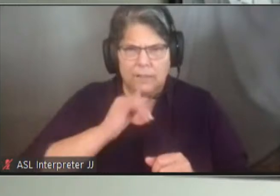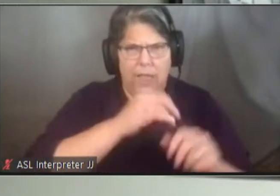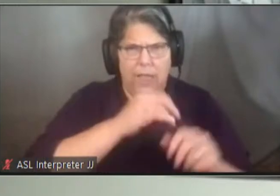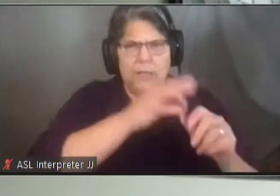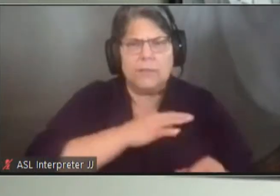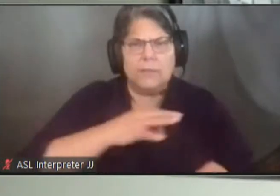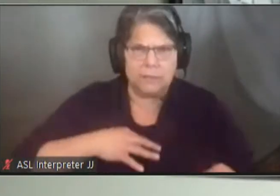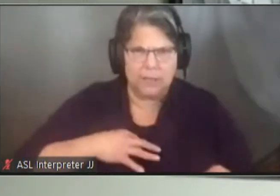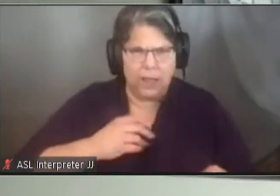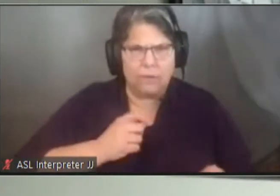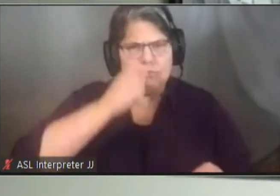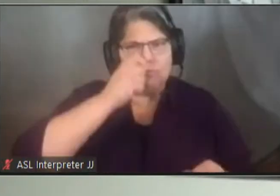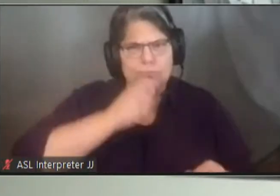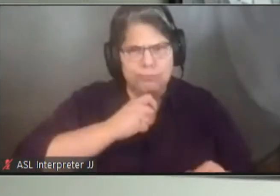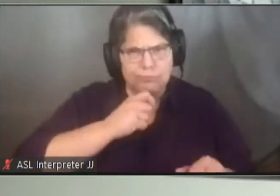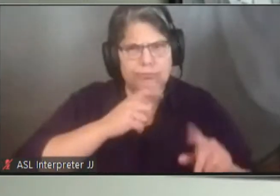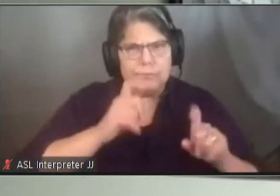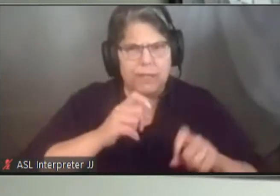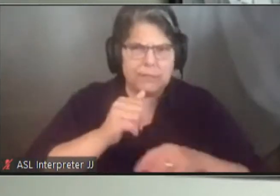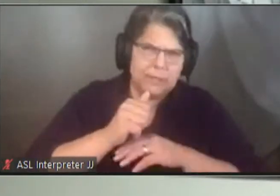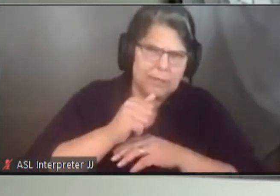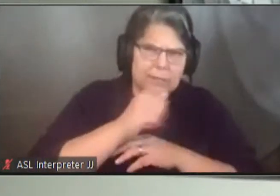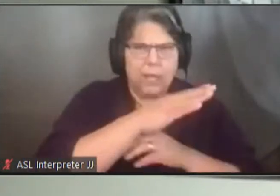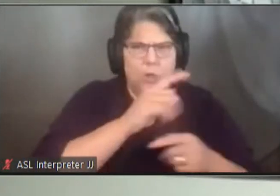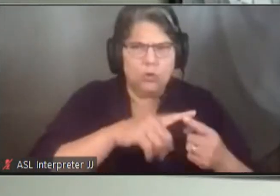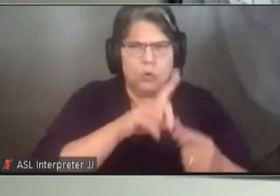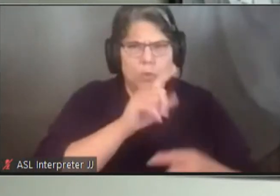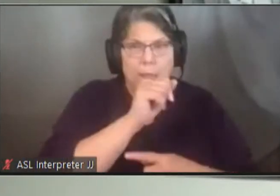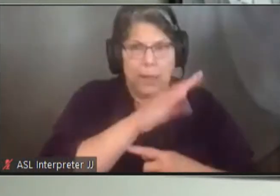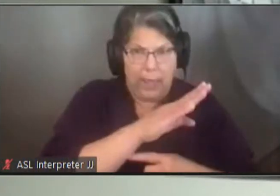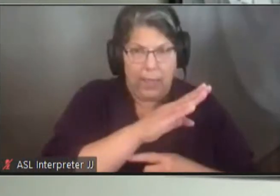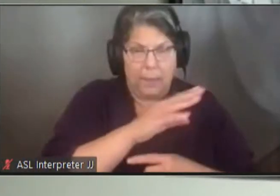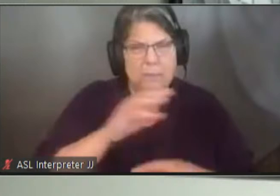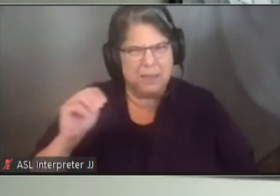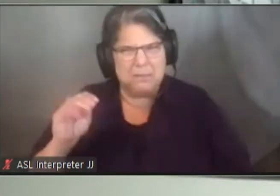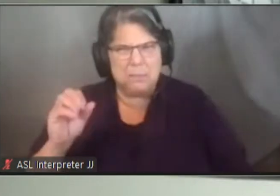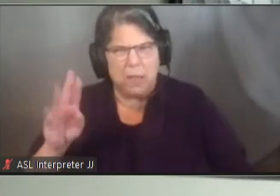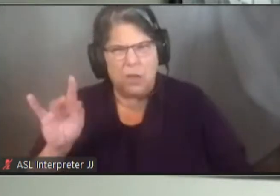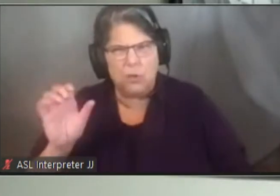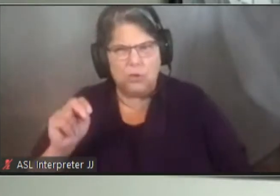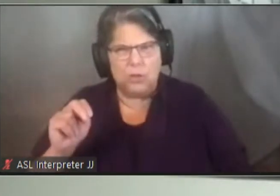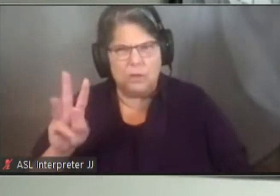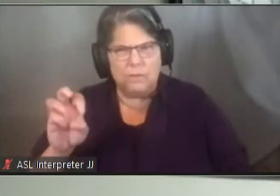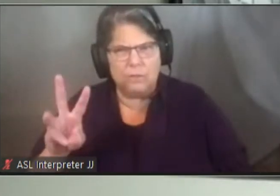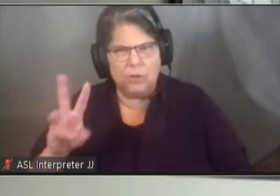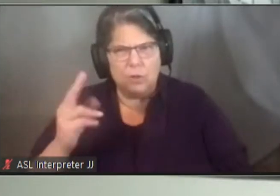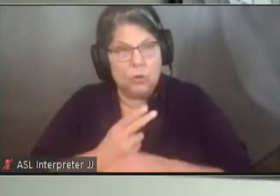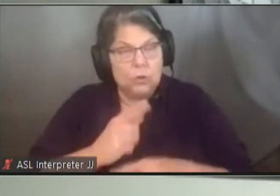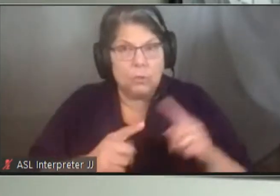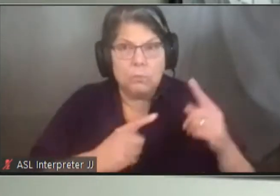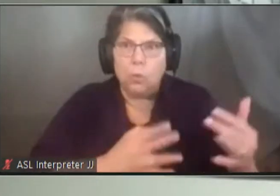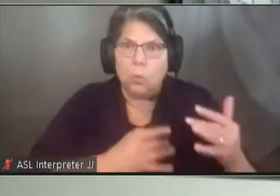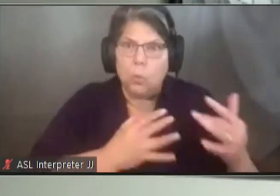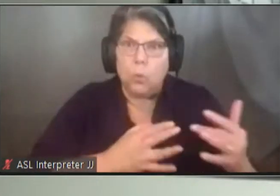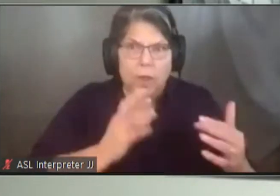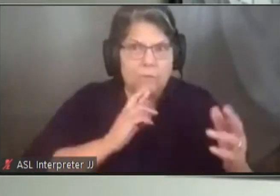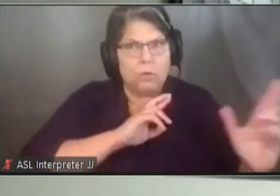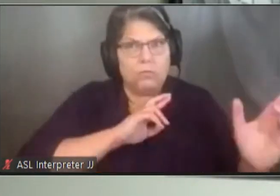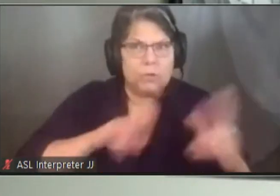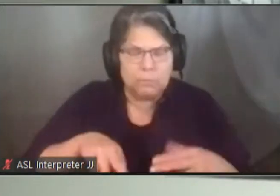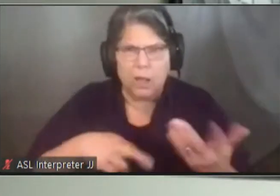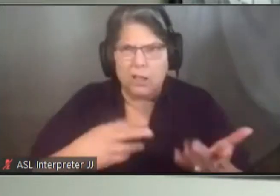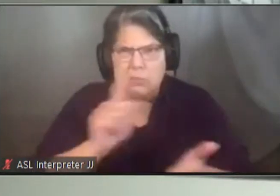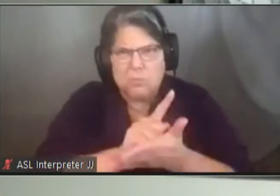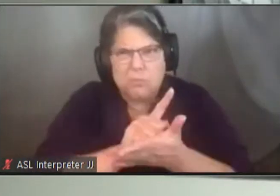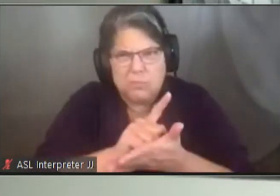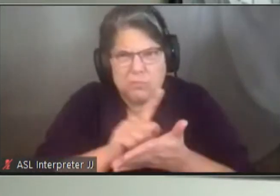went off to the lab that Mountain View uses and took over a week to get the result back. And then